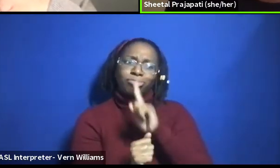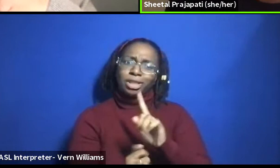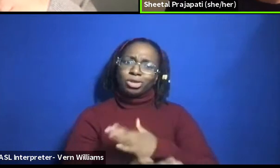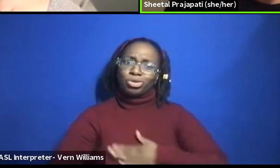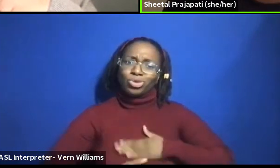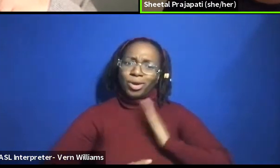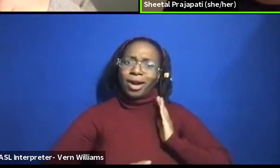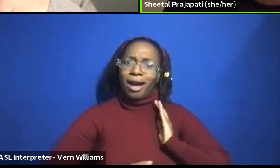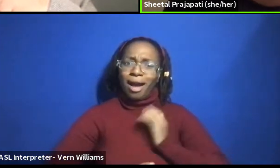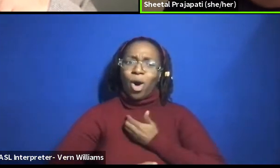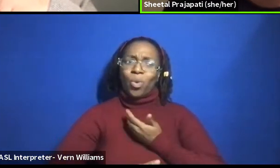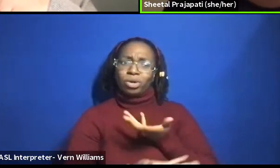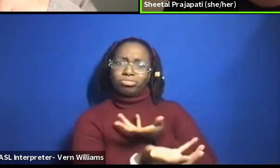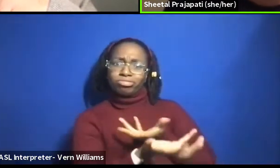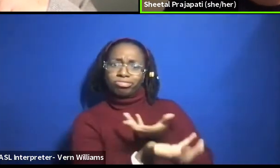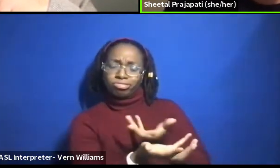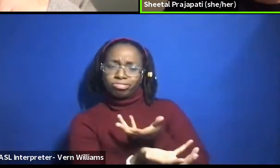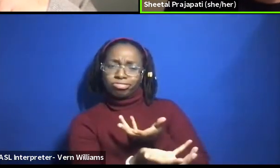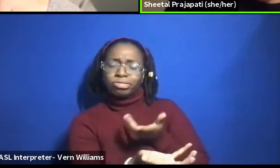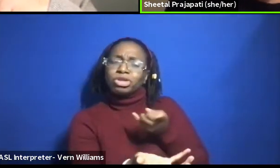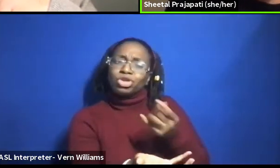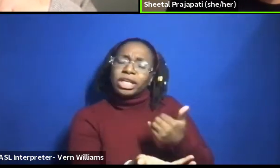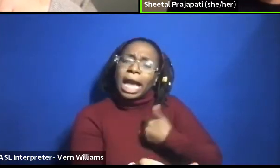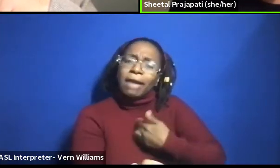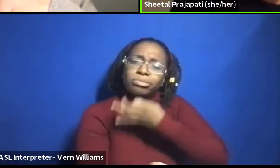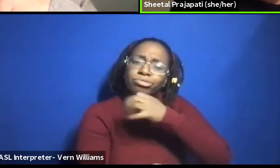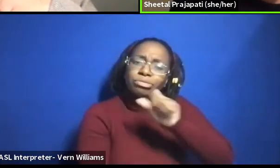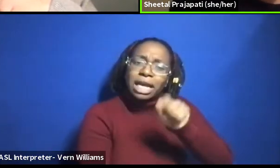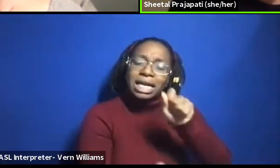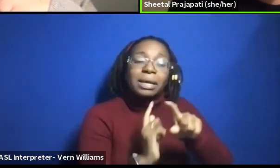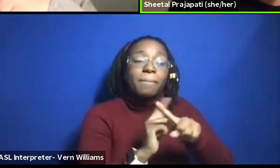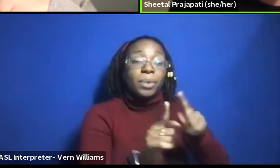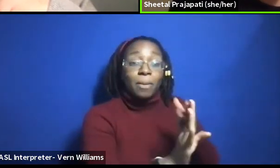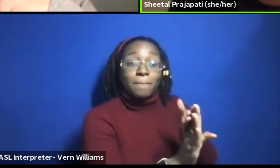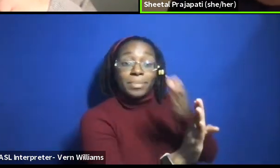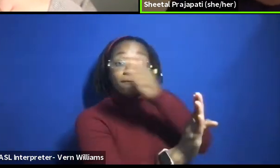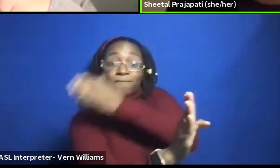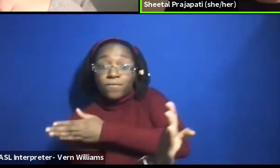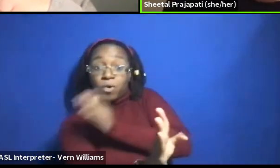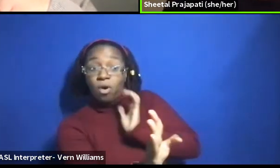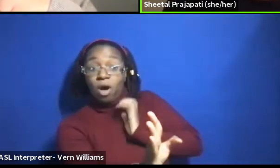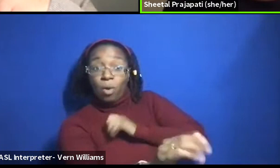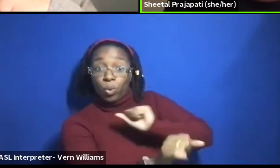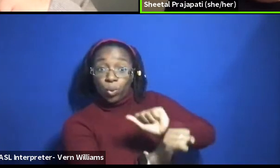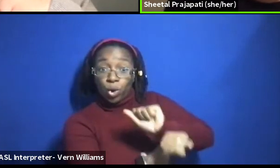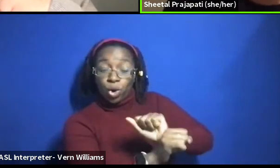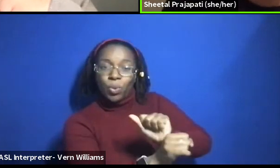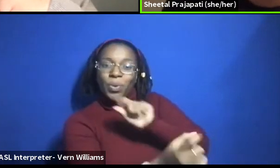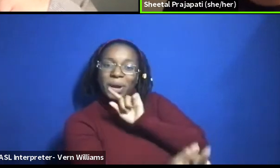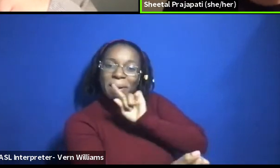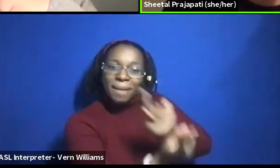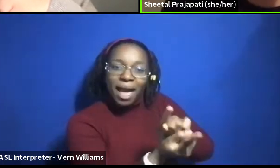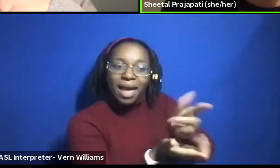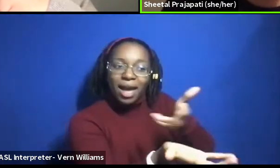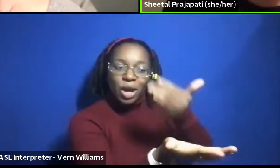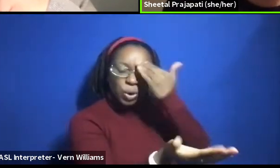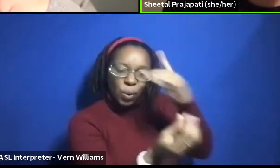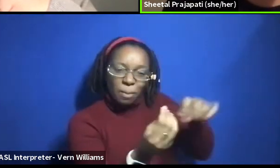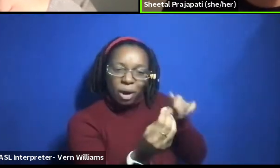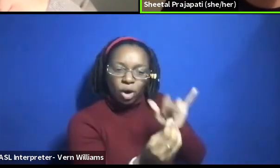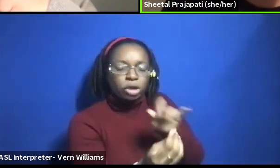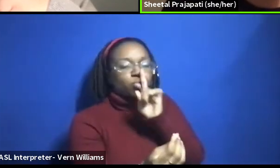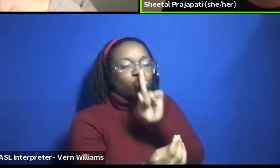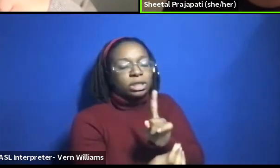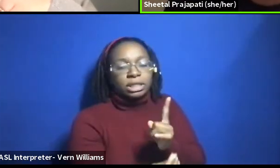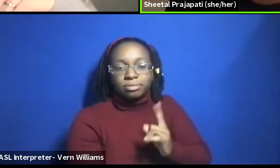that experience of building trust between us before ever working together was really important. In terms of convincing other departments about